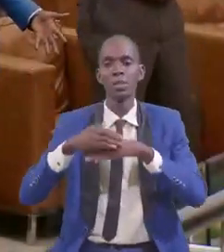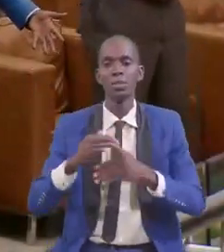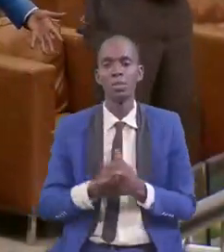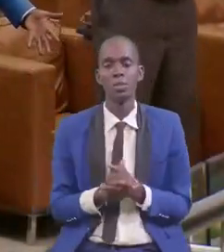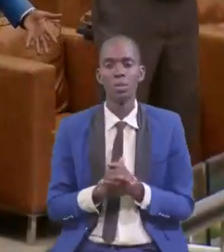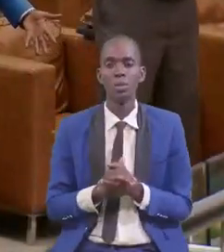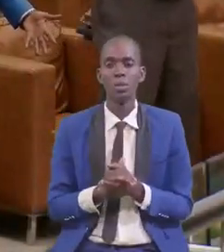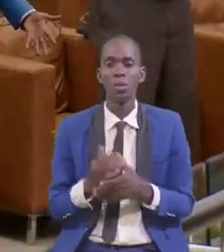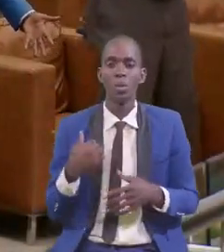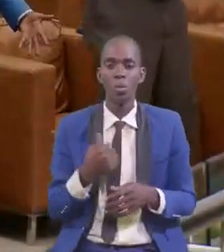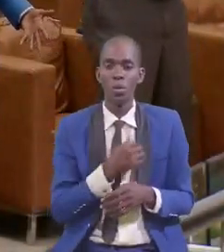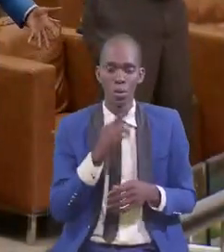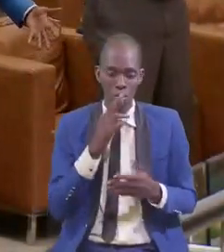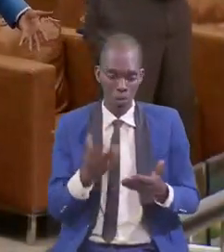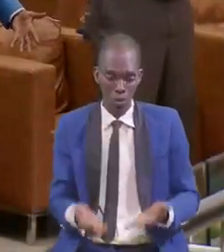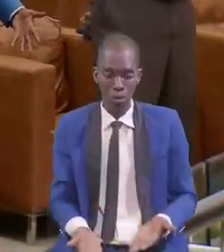We're lifted